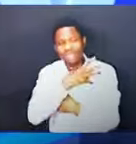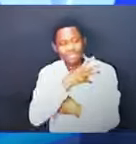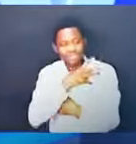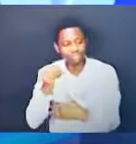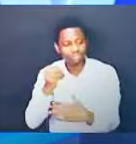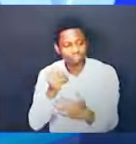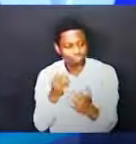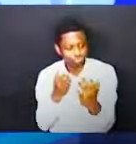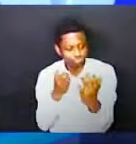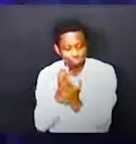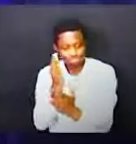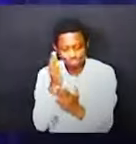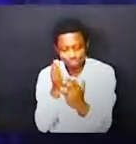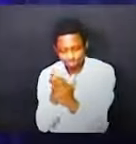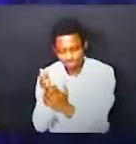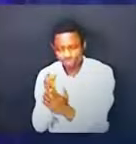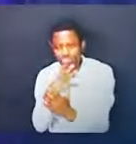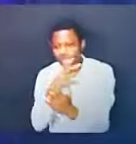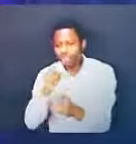You see,